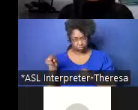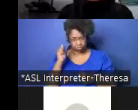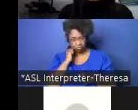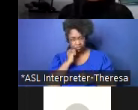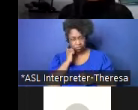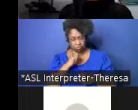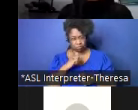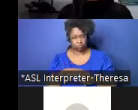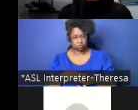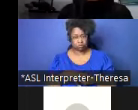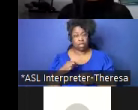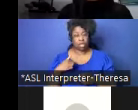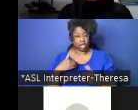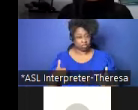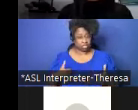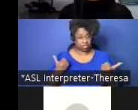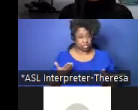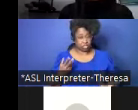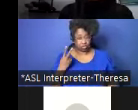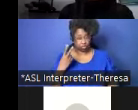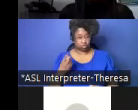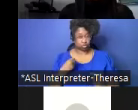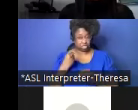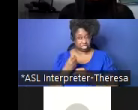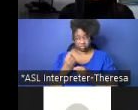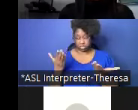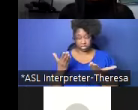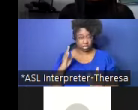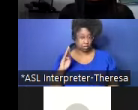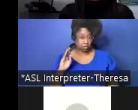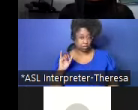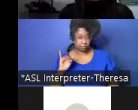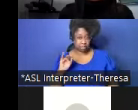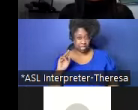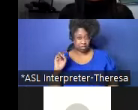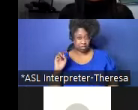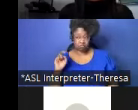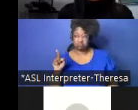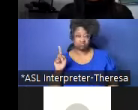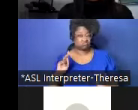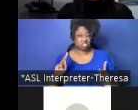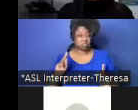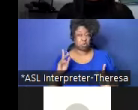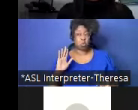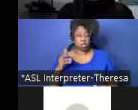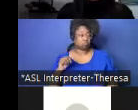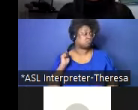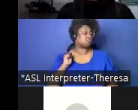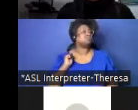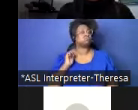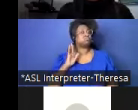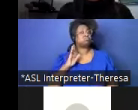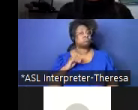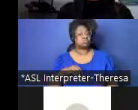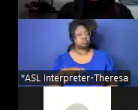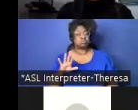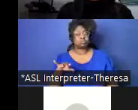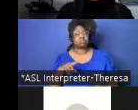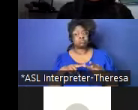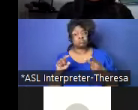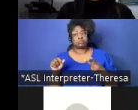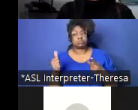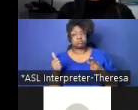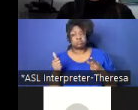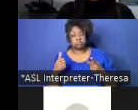lived here all but 2 years of my life, will not go along with it. Aside from that, I